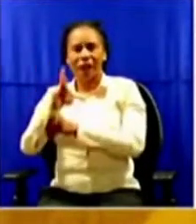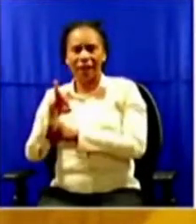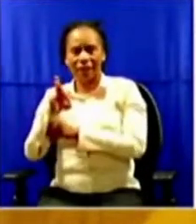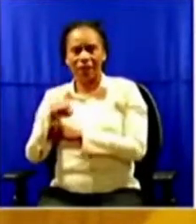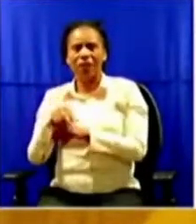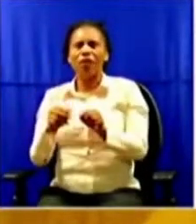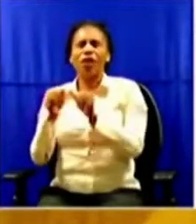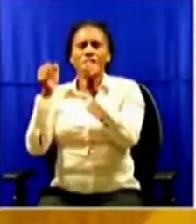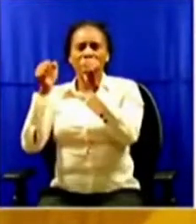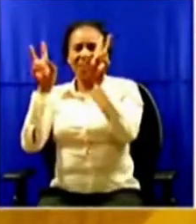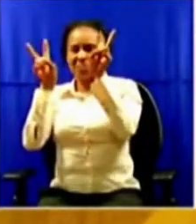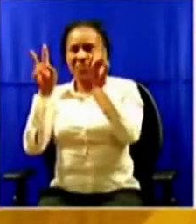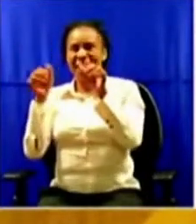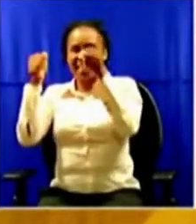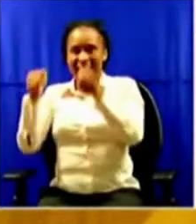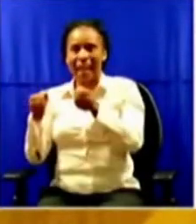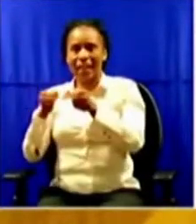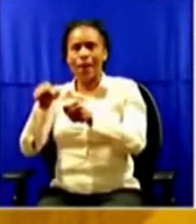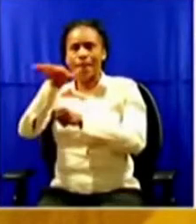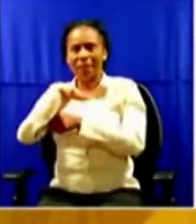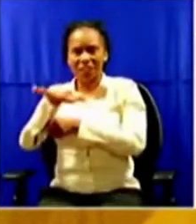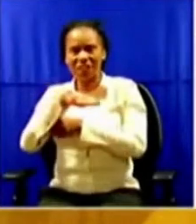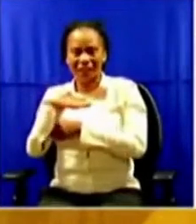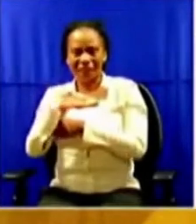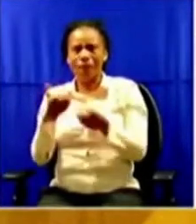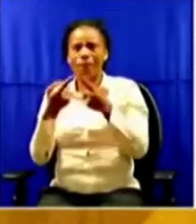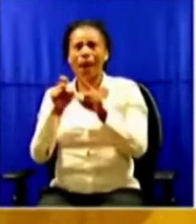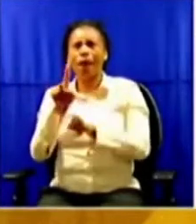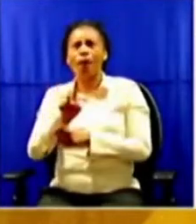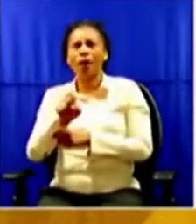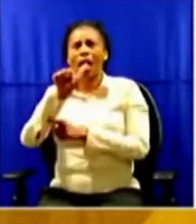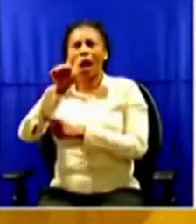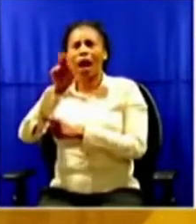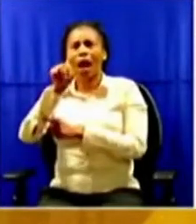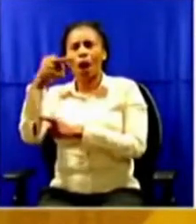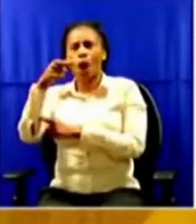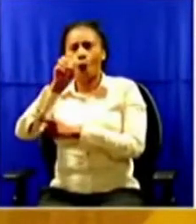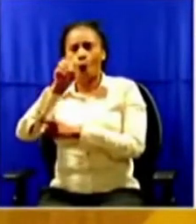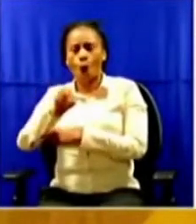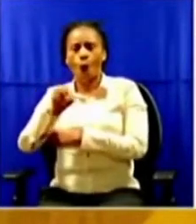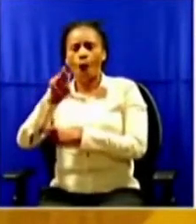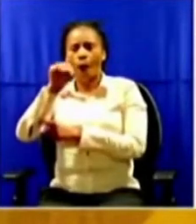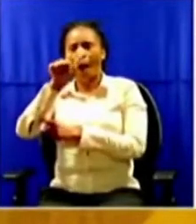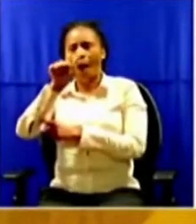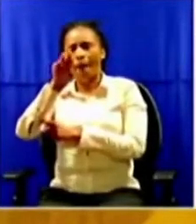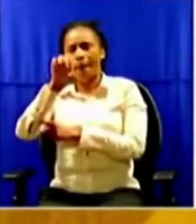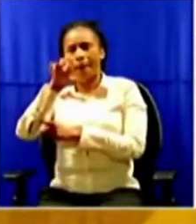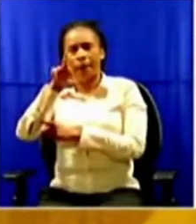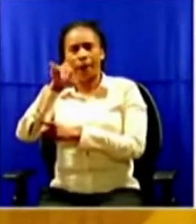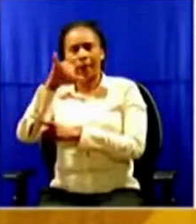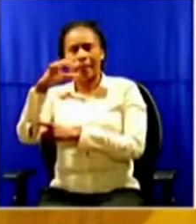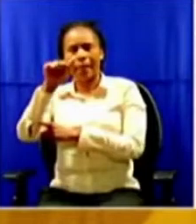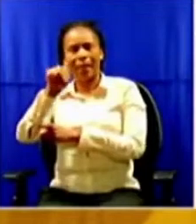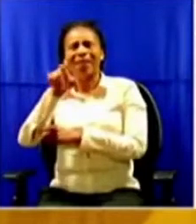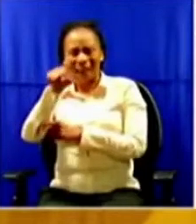business spending by Anglo-American, which they literally have to spend just to keep the mines open. That's like saying that every shop